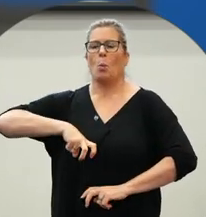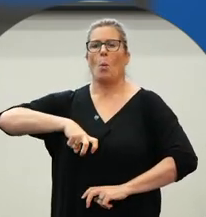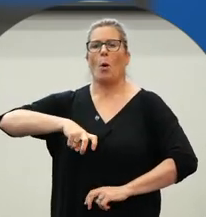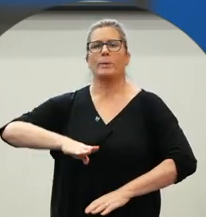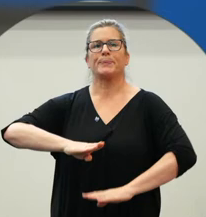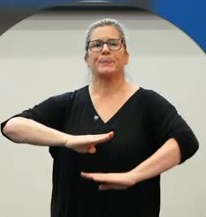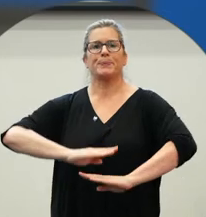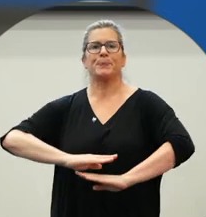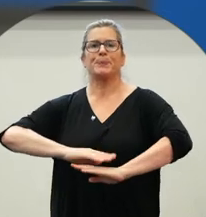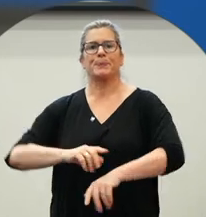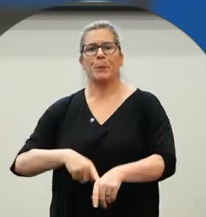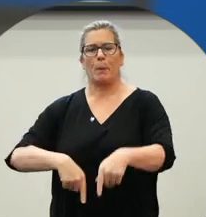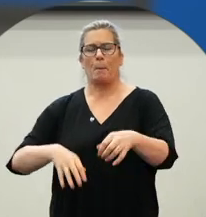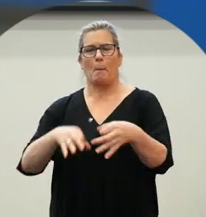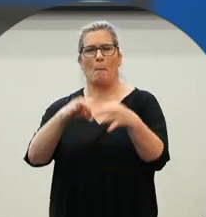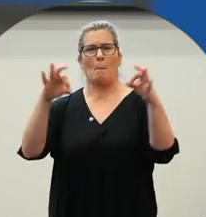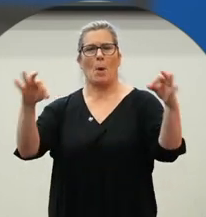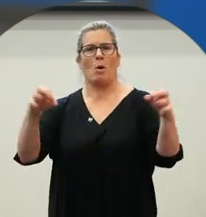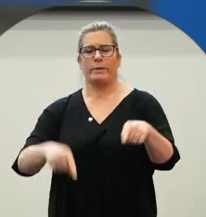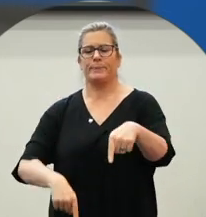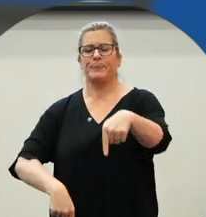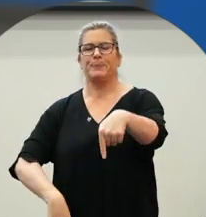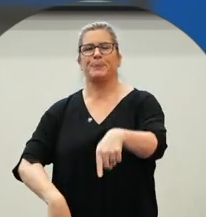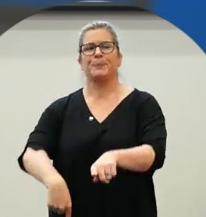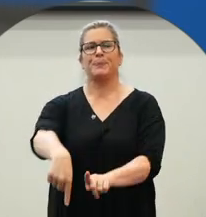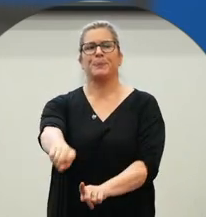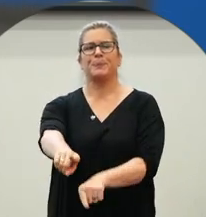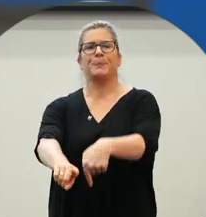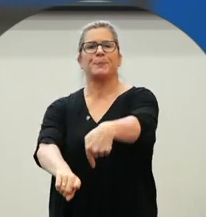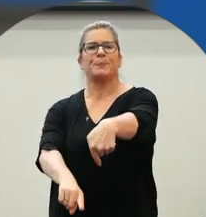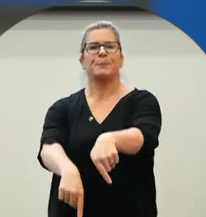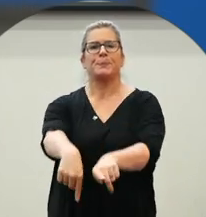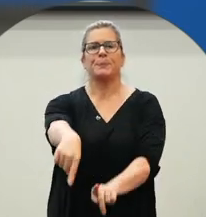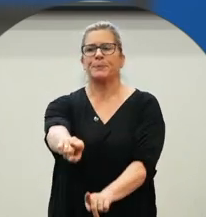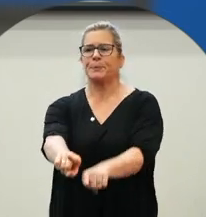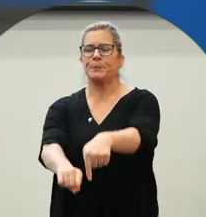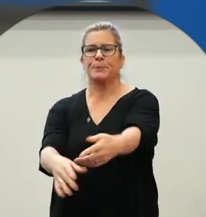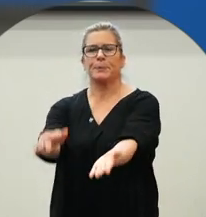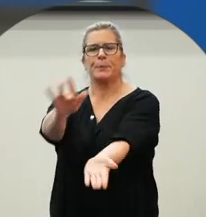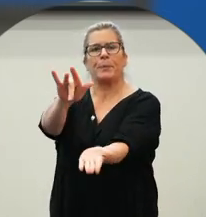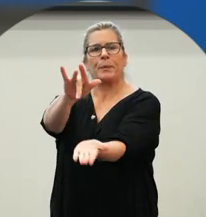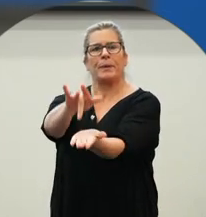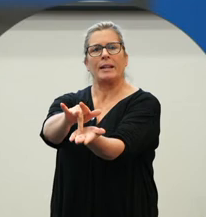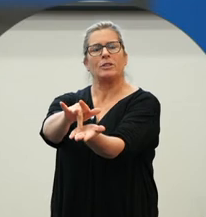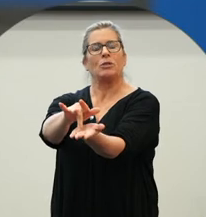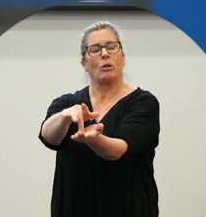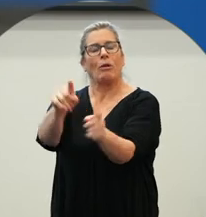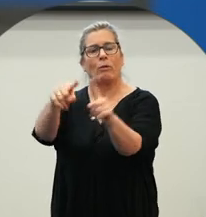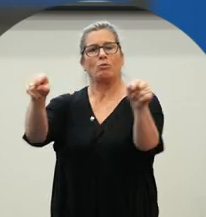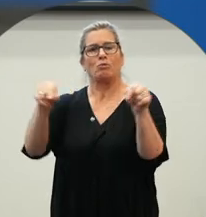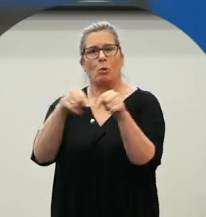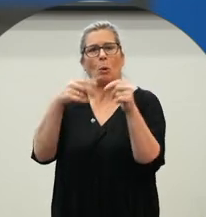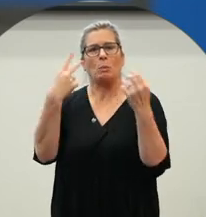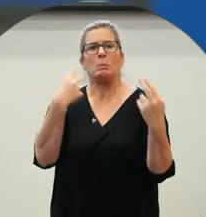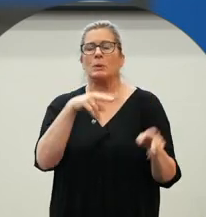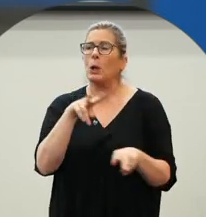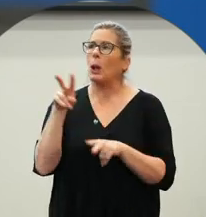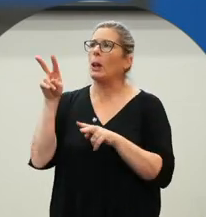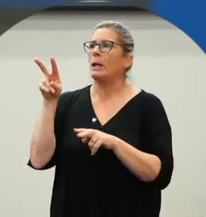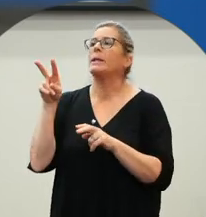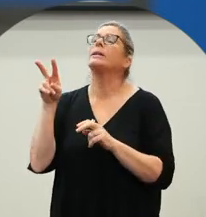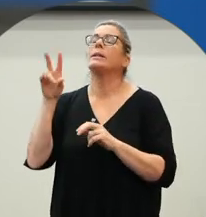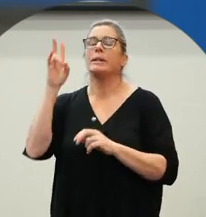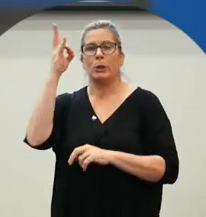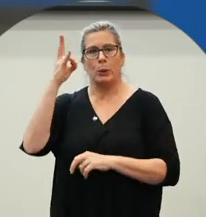in finishing school and refined by Madame Vacani to the center of the room. There she turns to face the Queen and